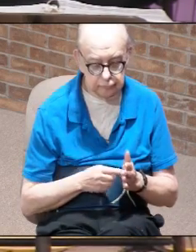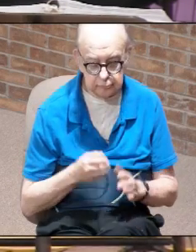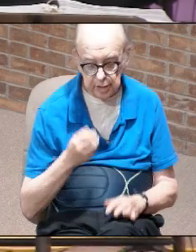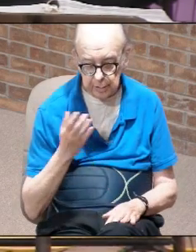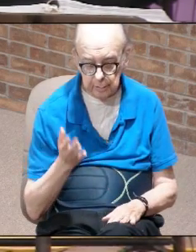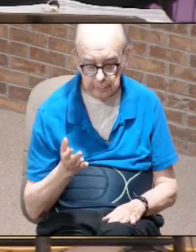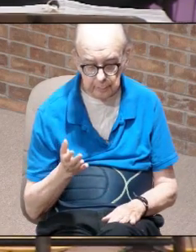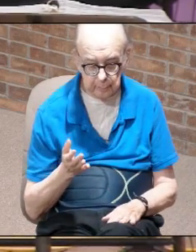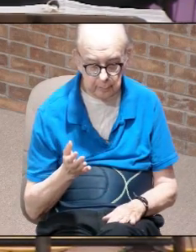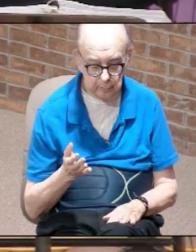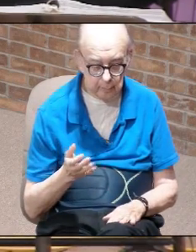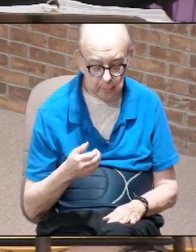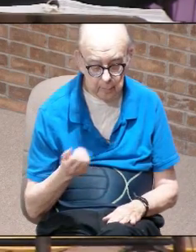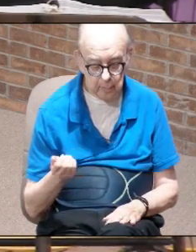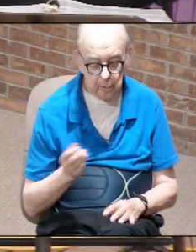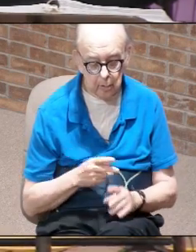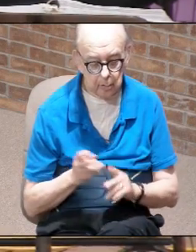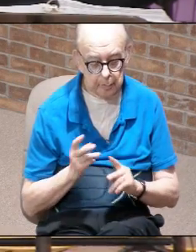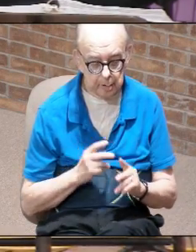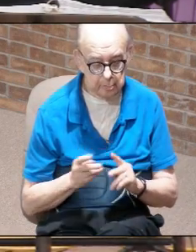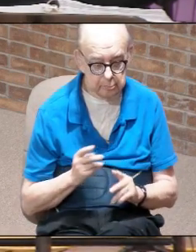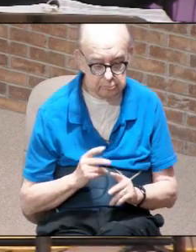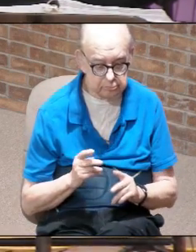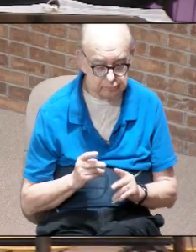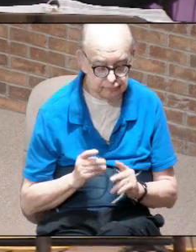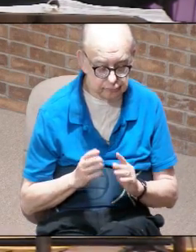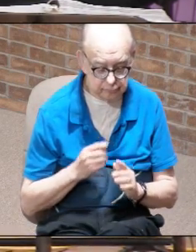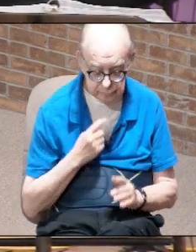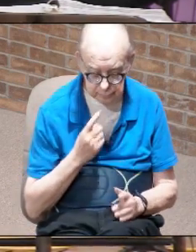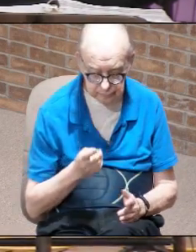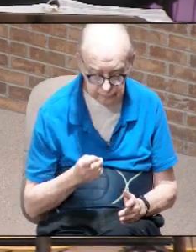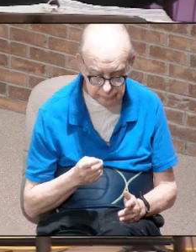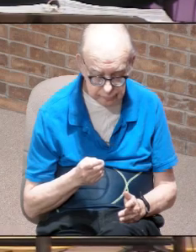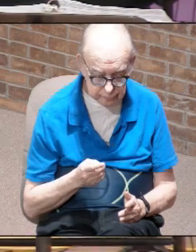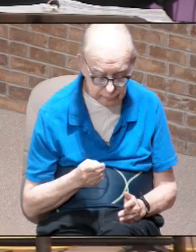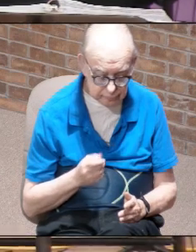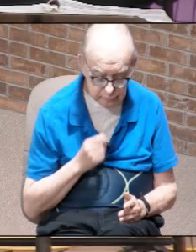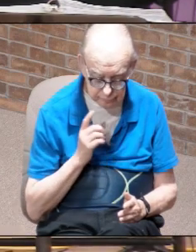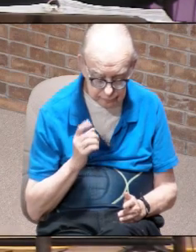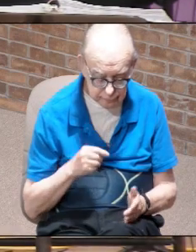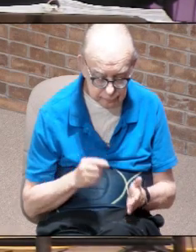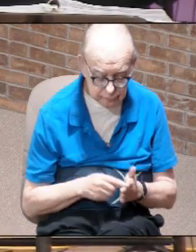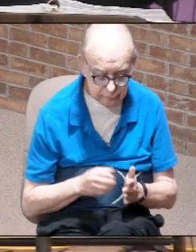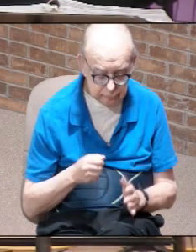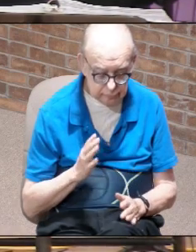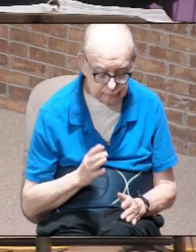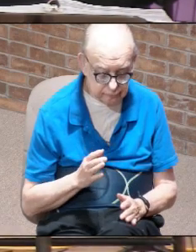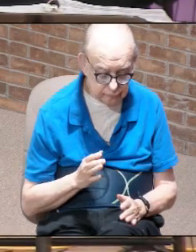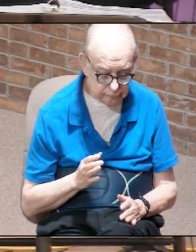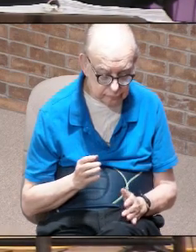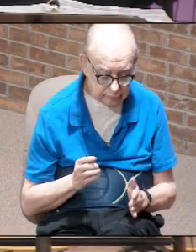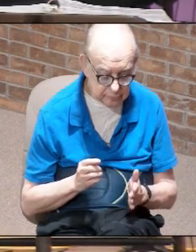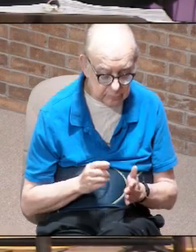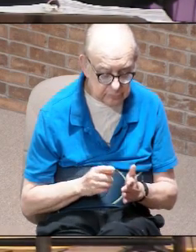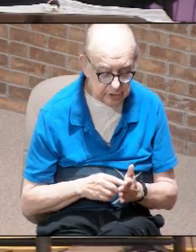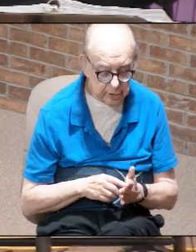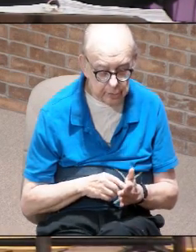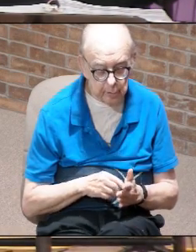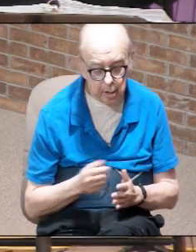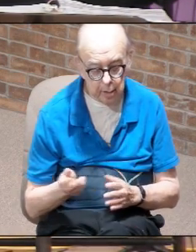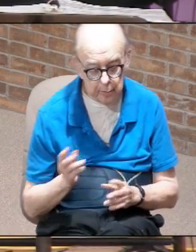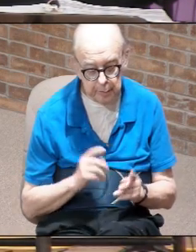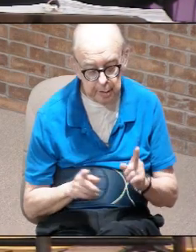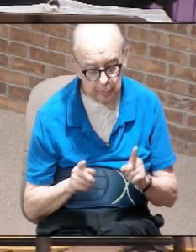you and everyone else. So may I also say this, you're not also indebted to God, you're indebted to everybody